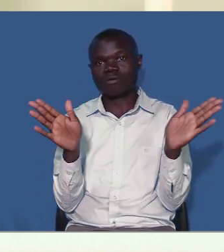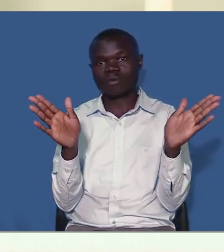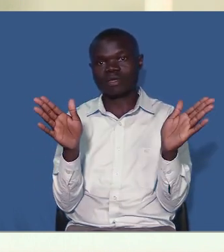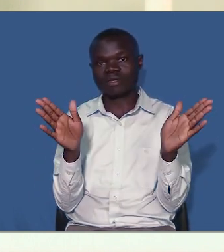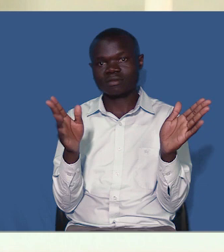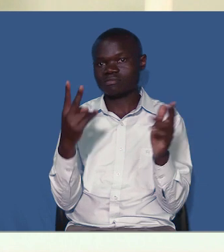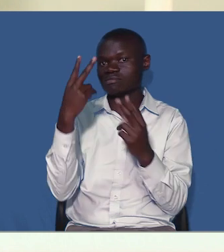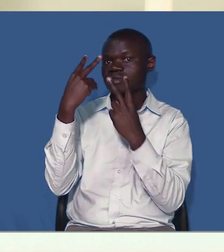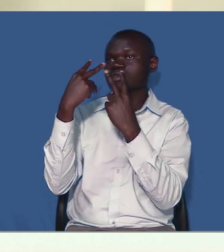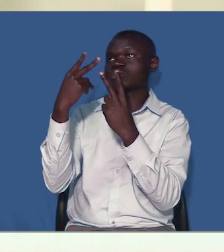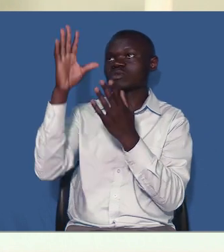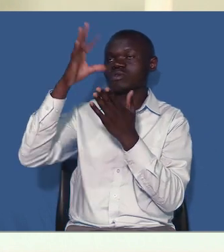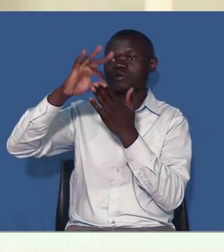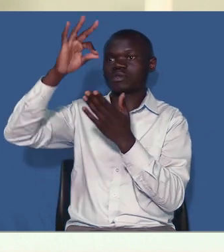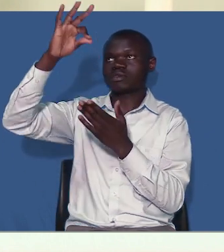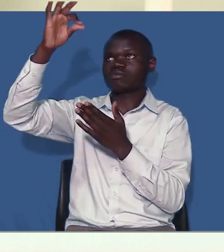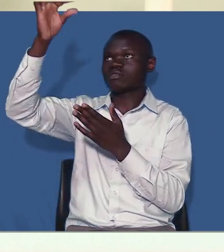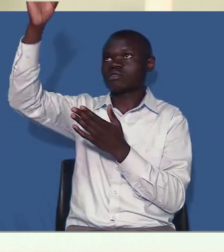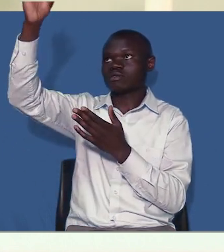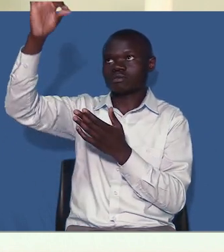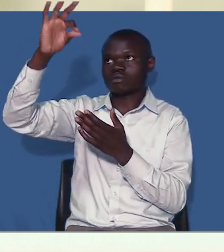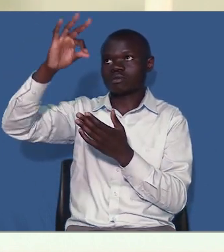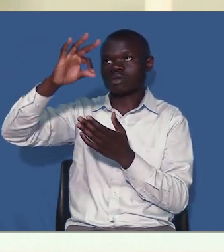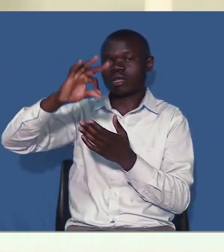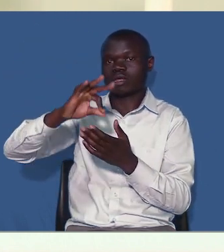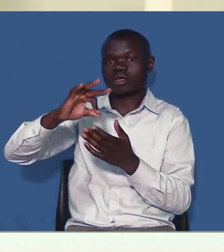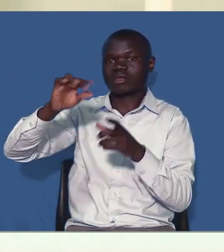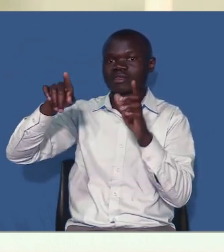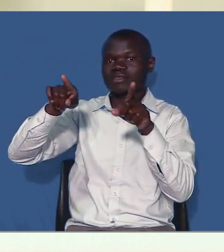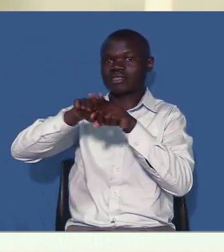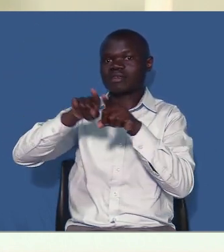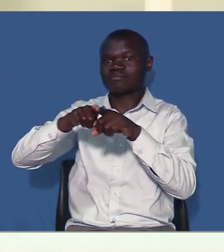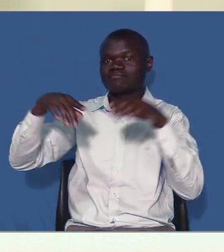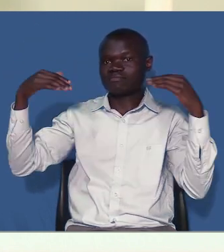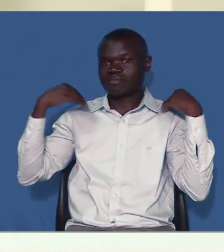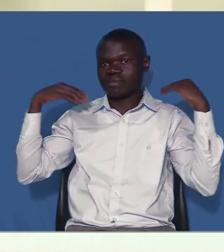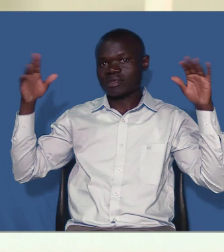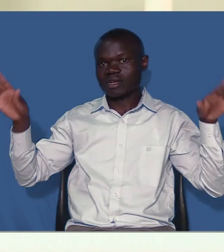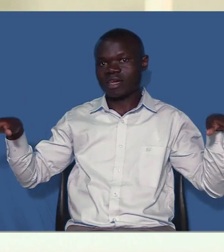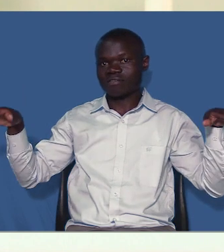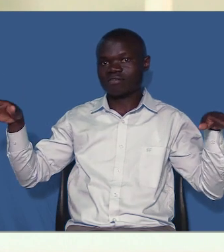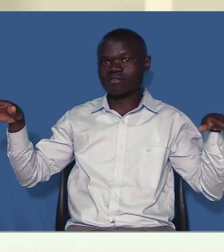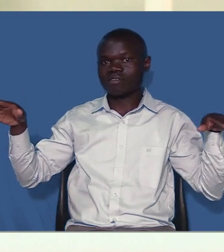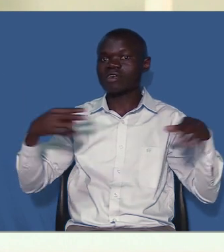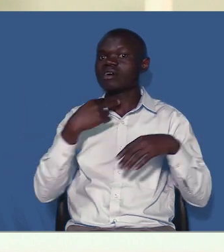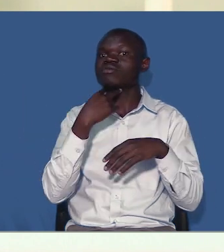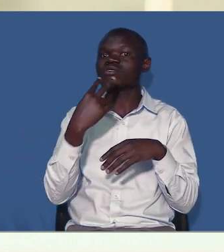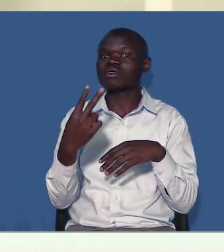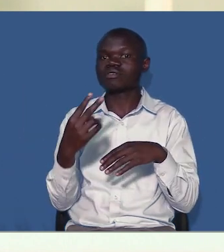saw the Spirit of God descending like a dove and alighting on him. And a voice from heaven